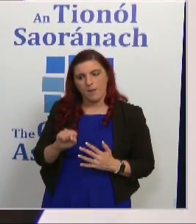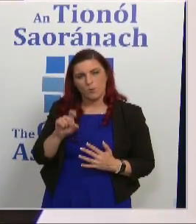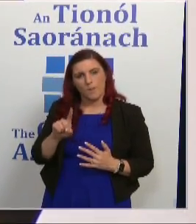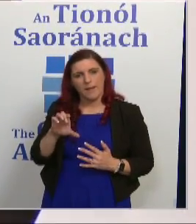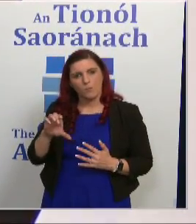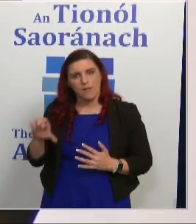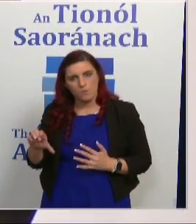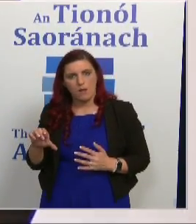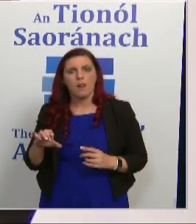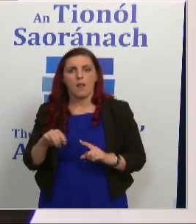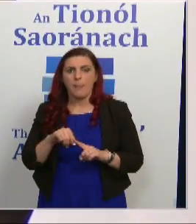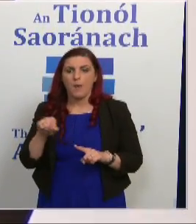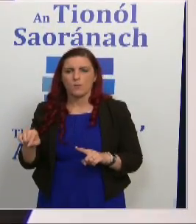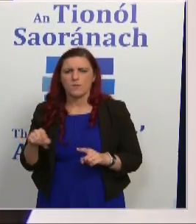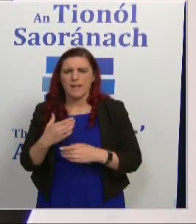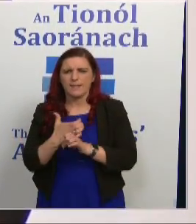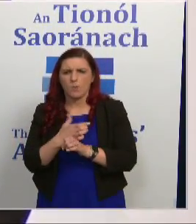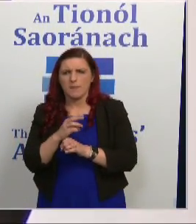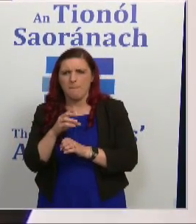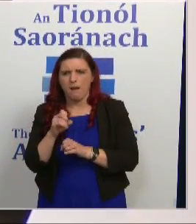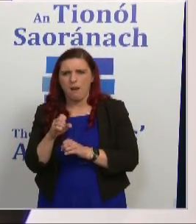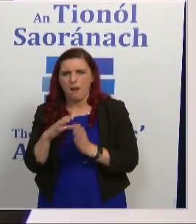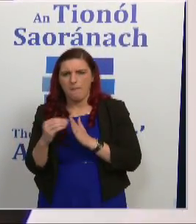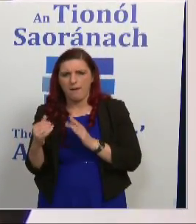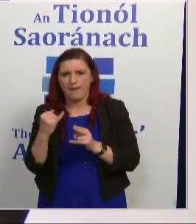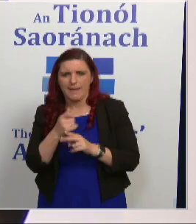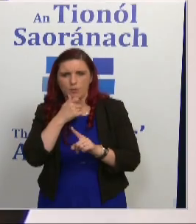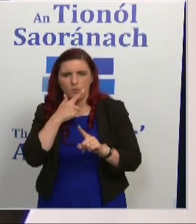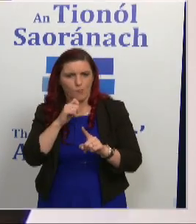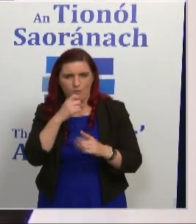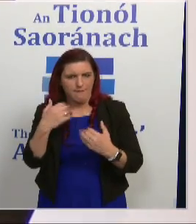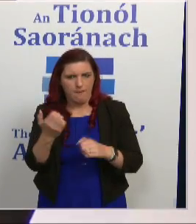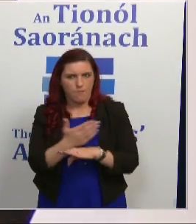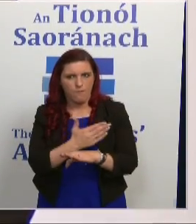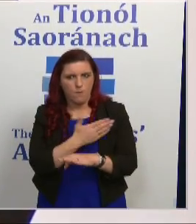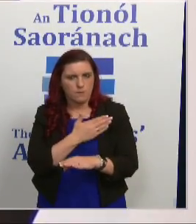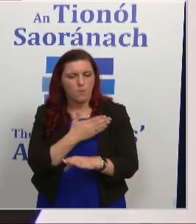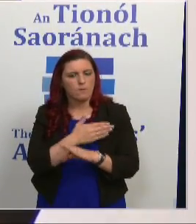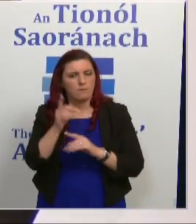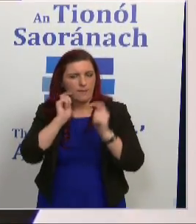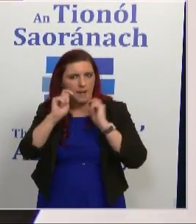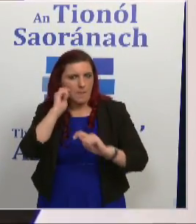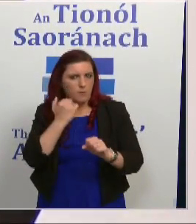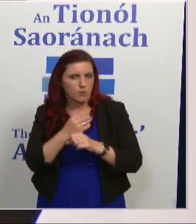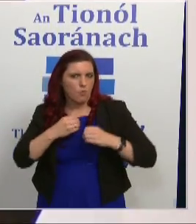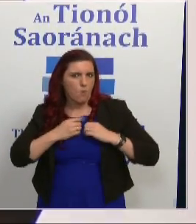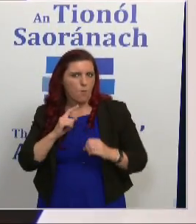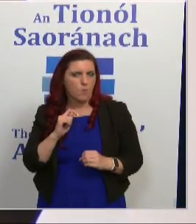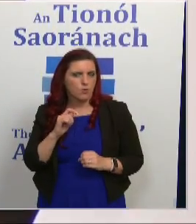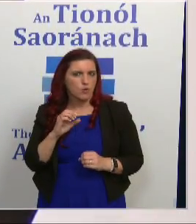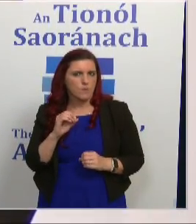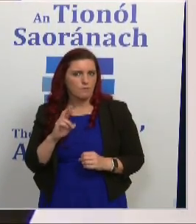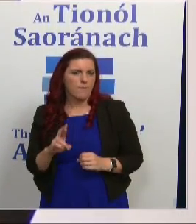of government in Dublin, which is something we didn't really have before. And again, it's something to think about under your own terms of reference as we go